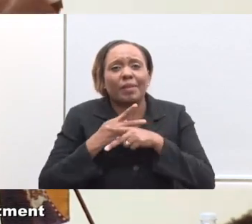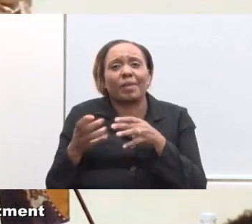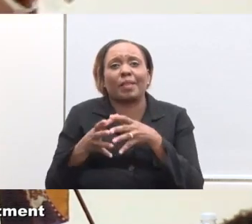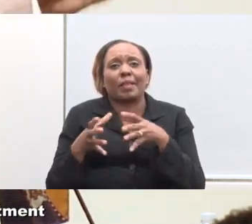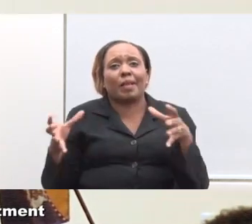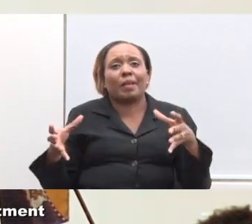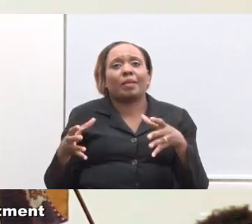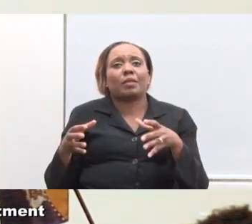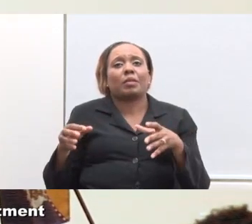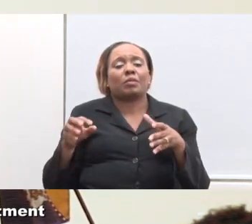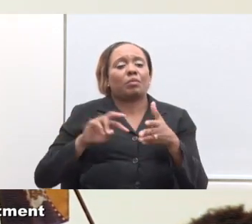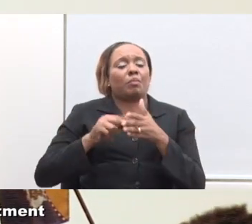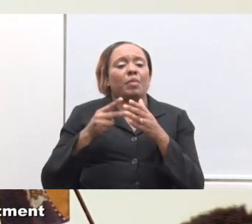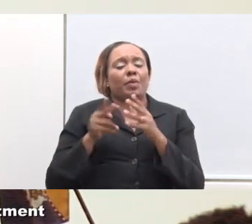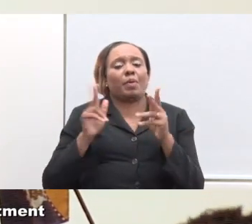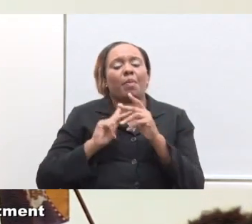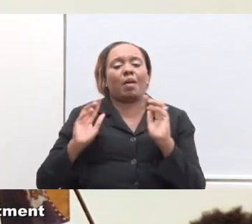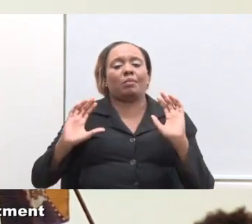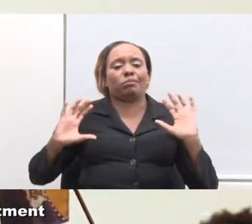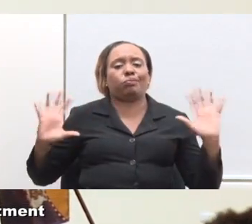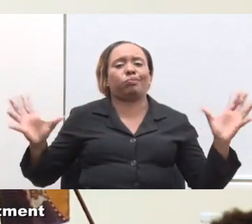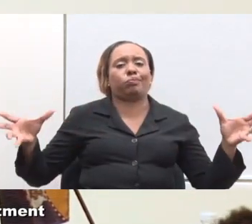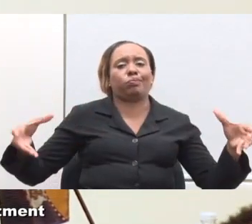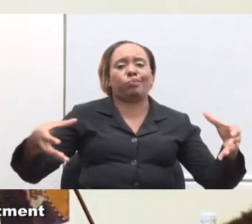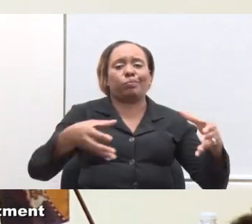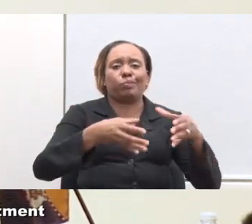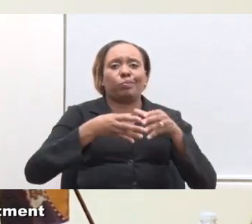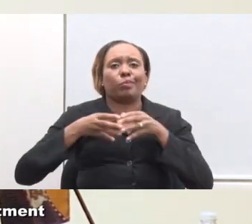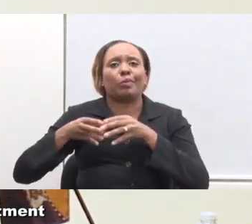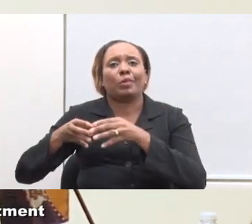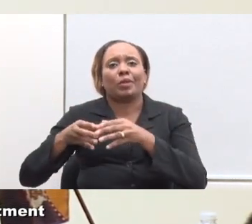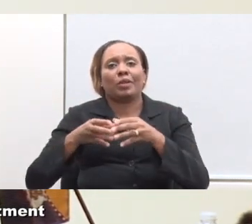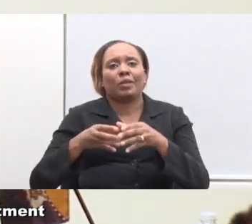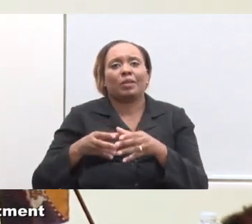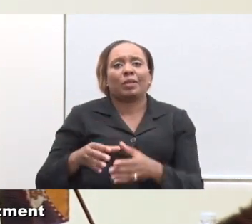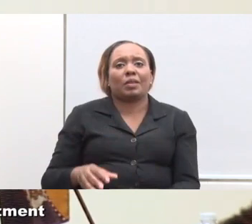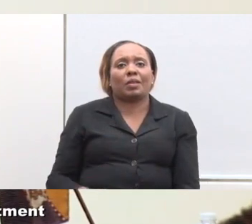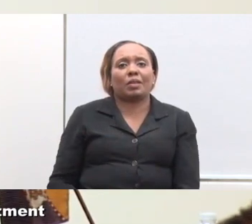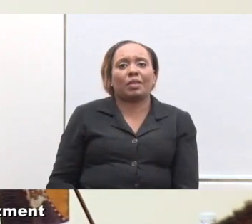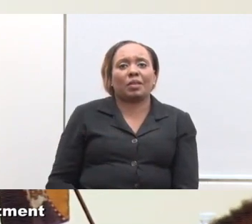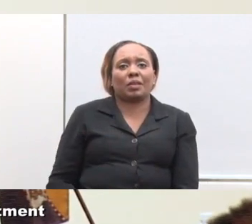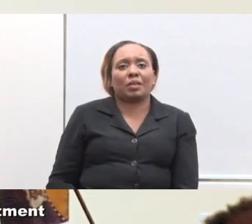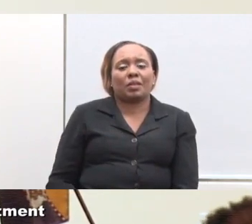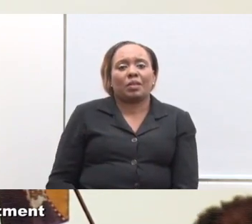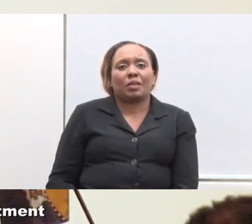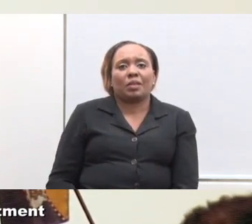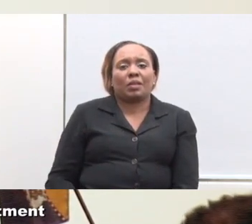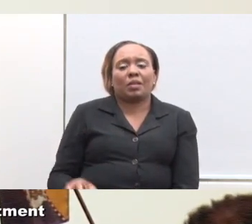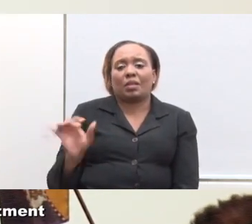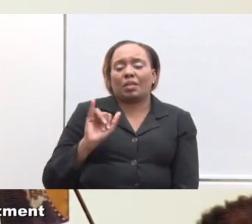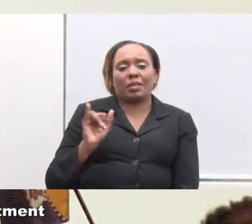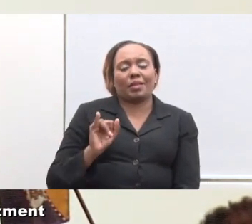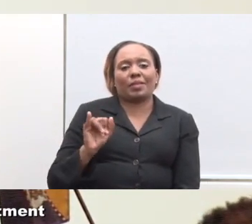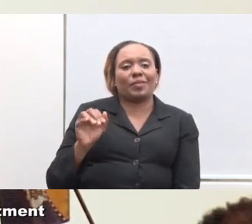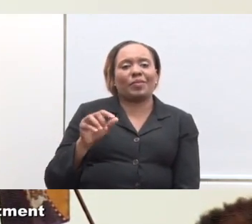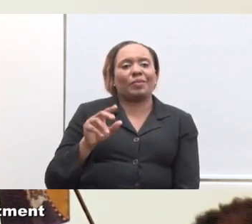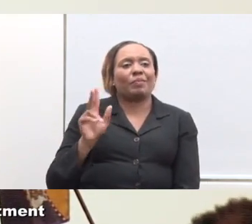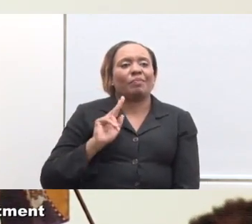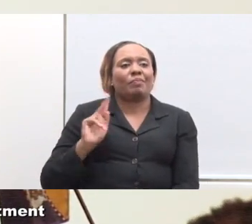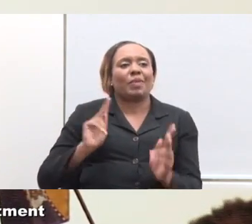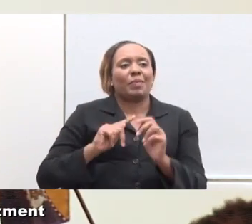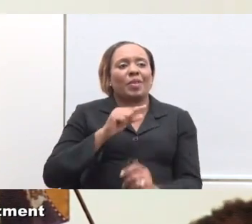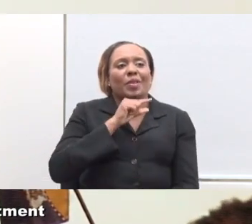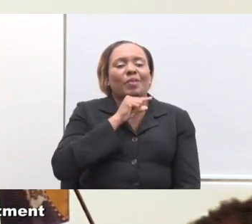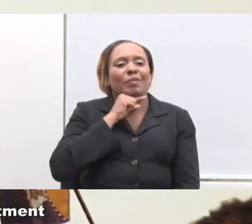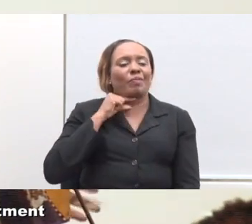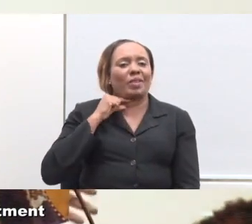bringing together in one place what persons like the Honorable Leader of the Opposition and others on a Sunday who preach from the pulpit want